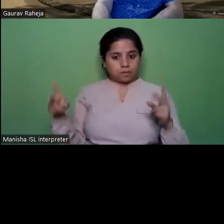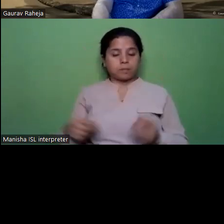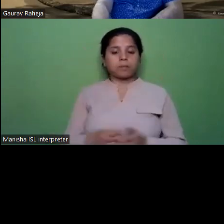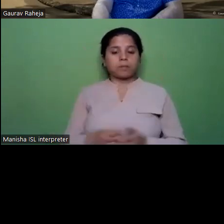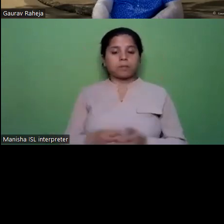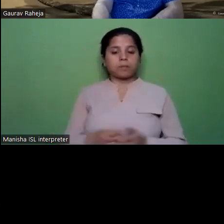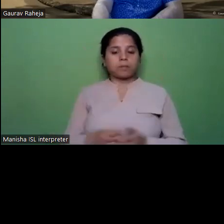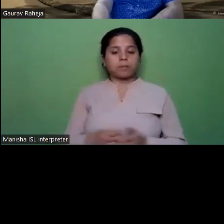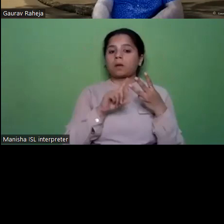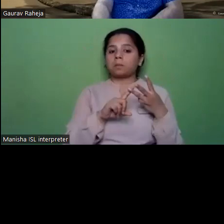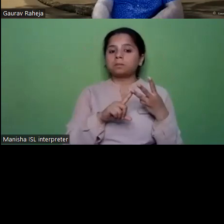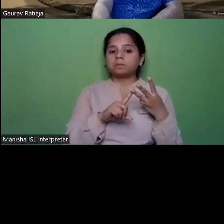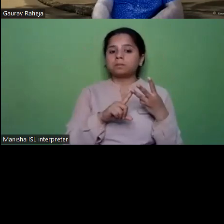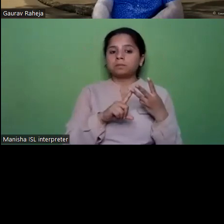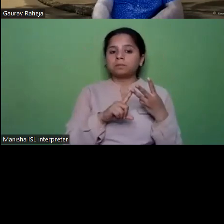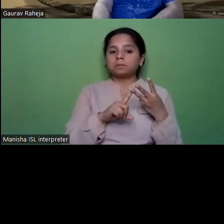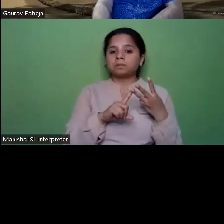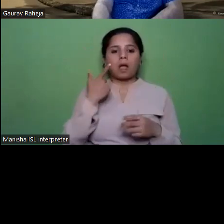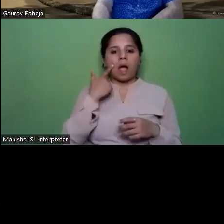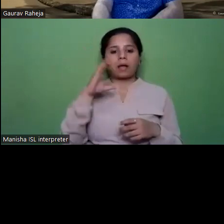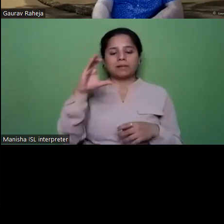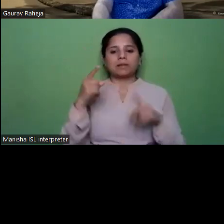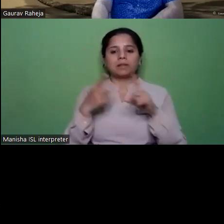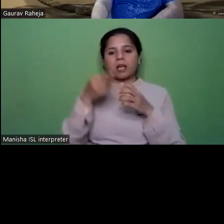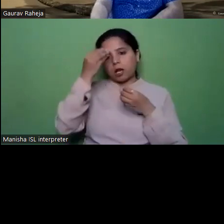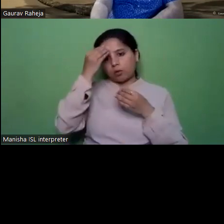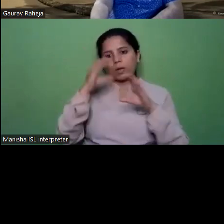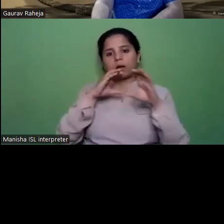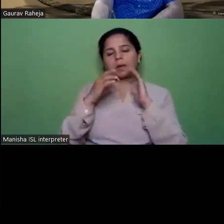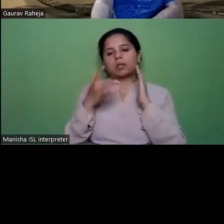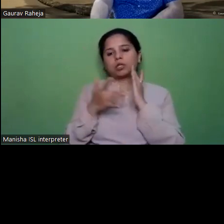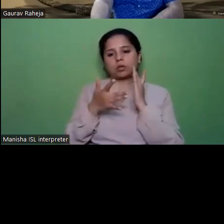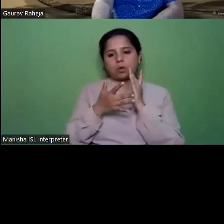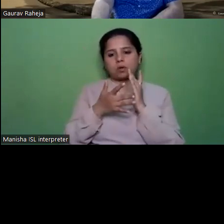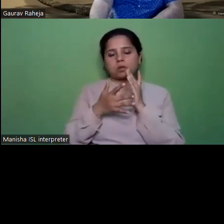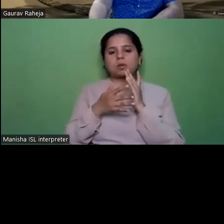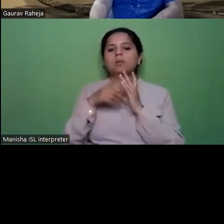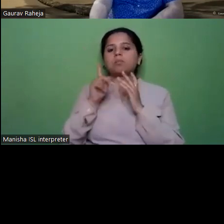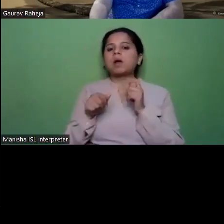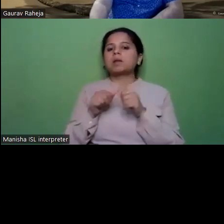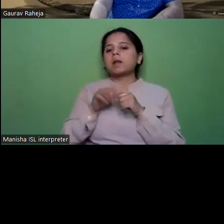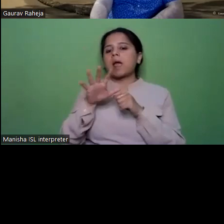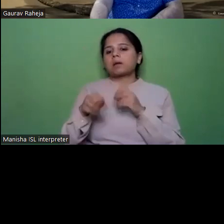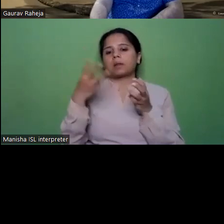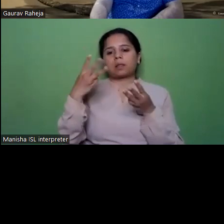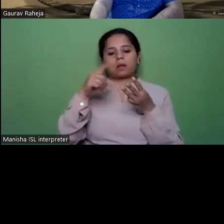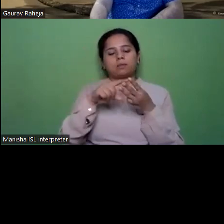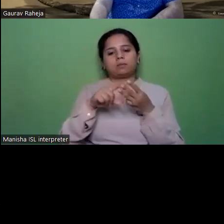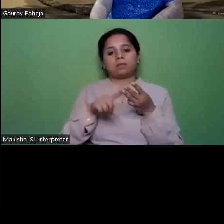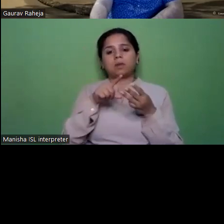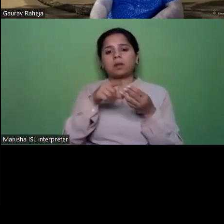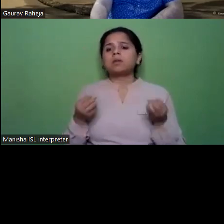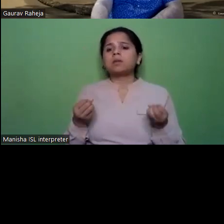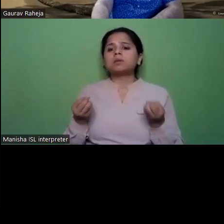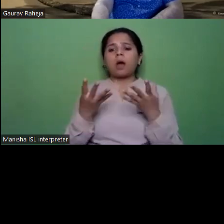And the third was the ICT, which is the information and communication technologies, right? It did start, it